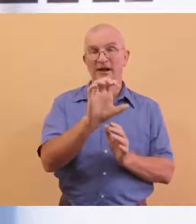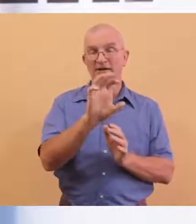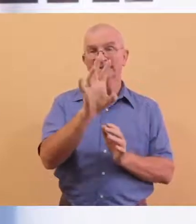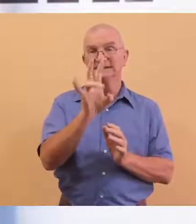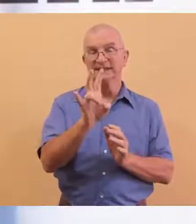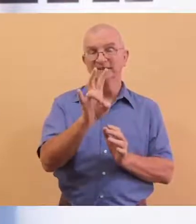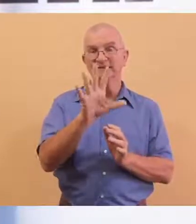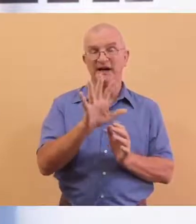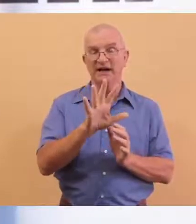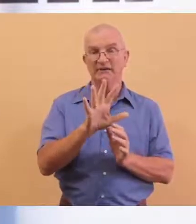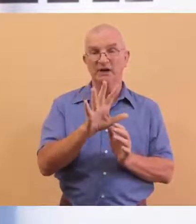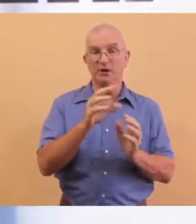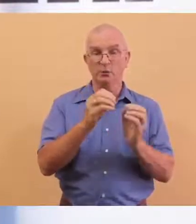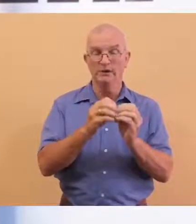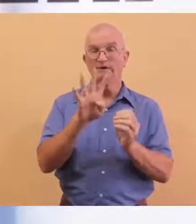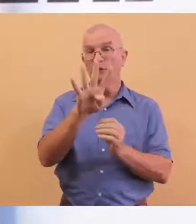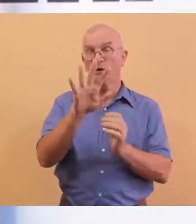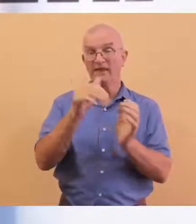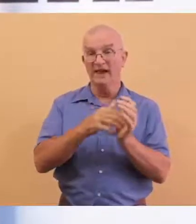4,975, with